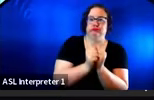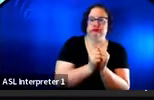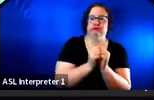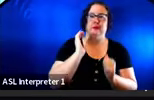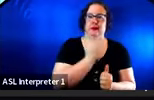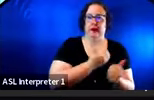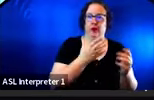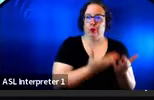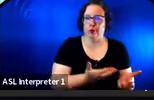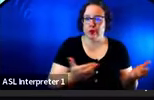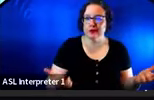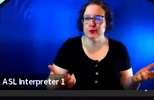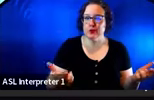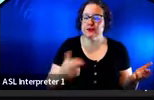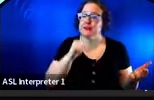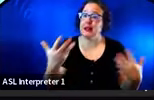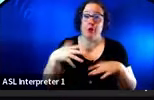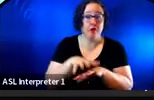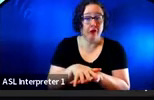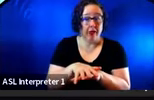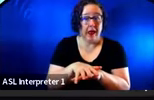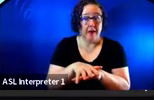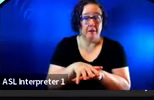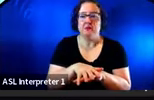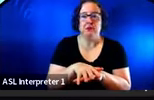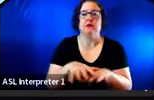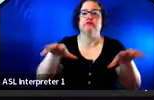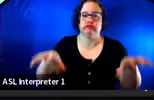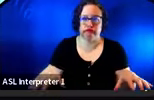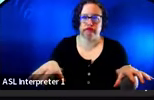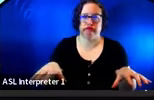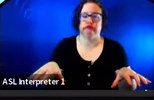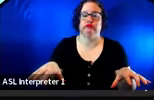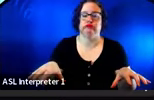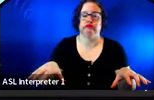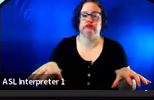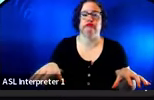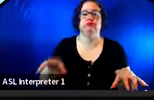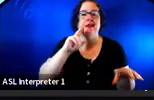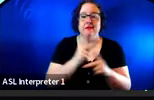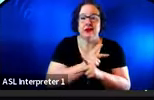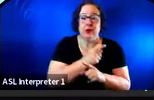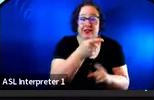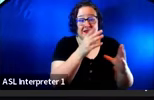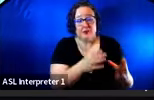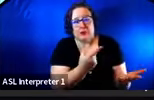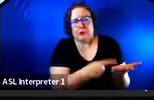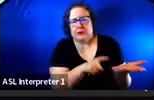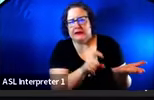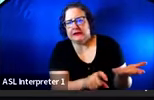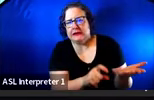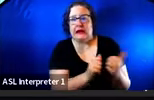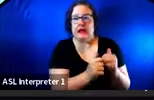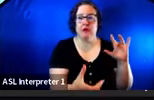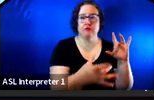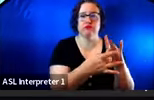what we have, not to overlap the resources, but then also just to figure out what the person needs and how we connect them in the